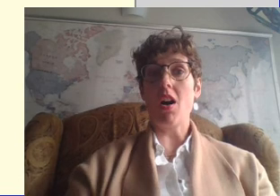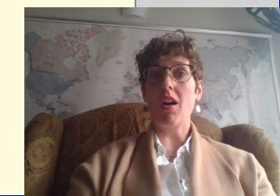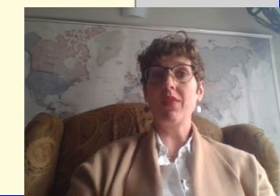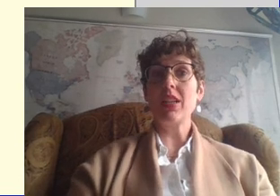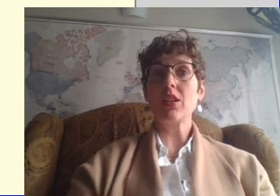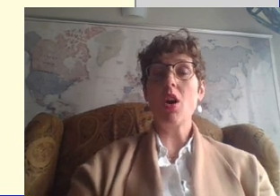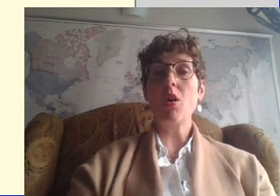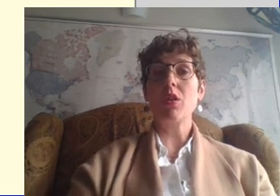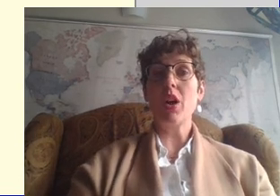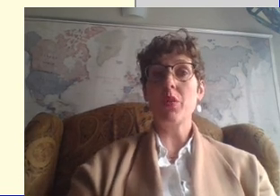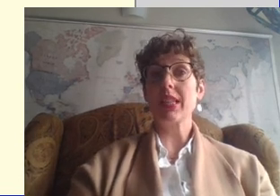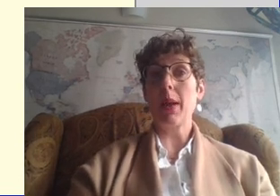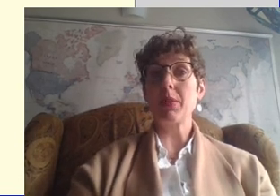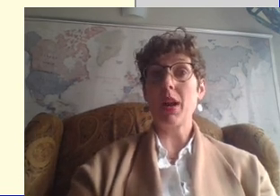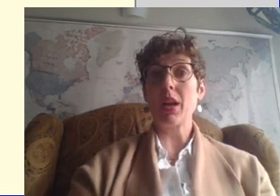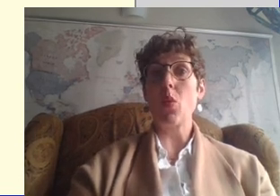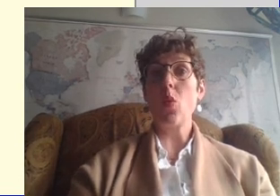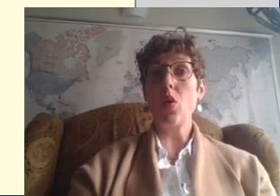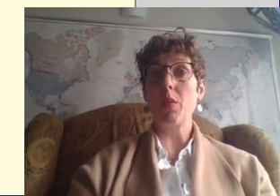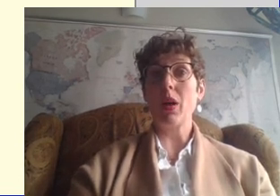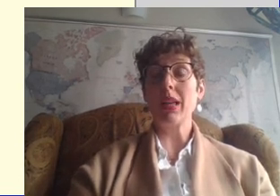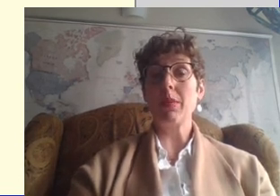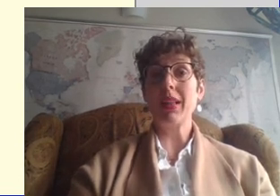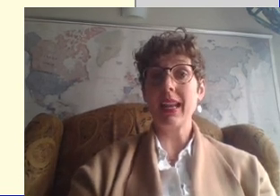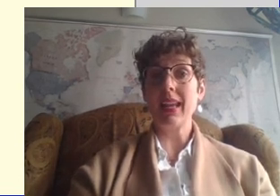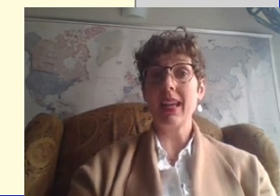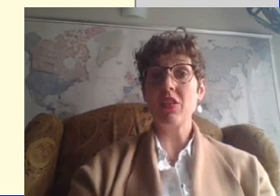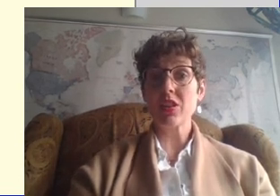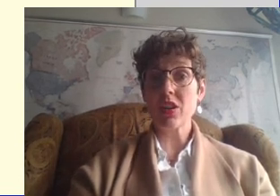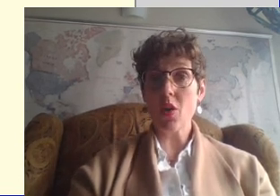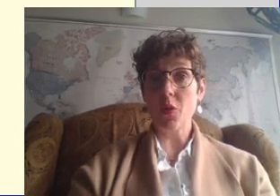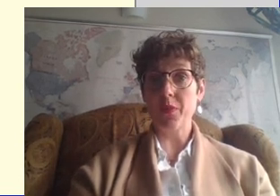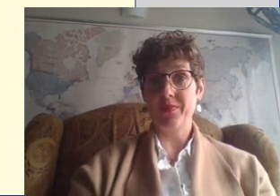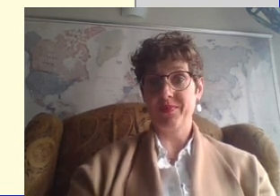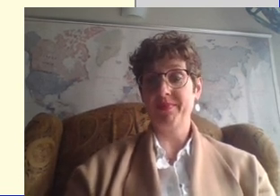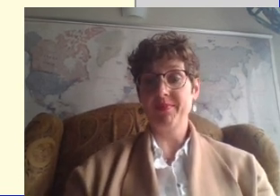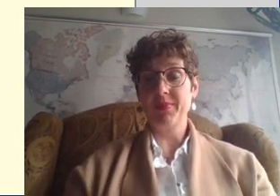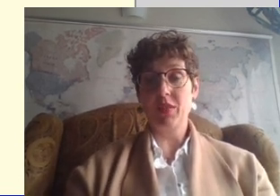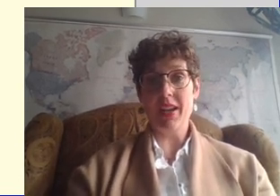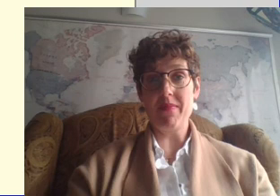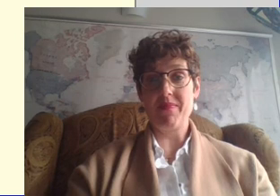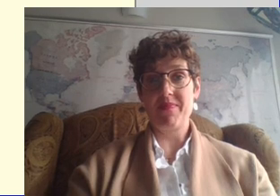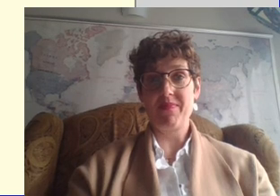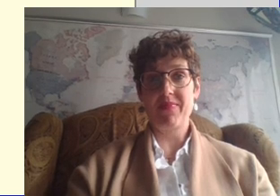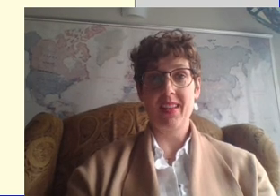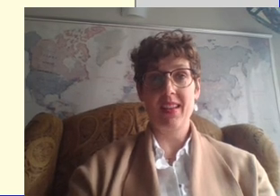scarf. All of these clothes kept Brennan warm while he played in the snow.